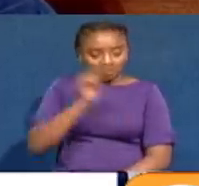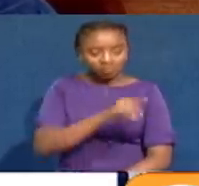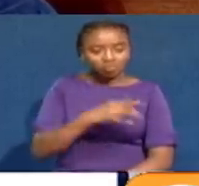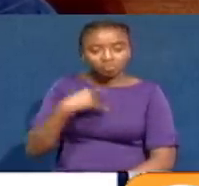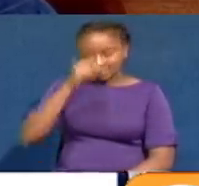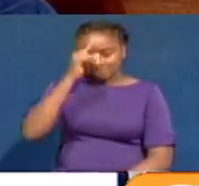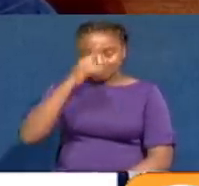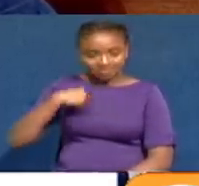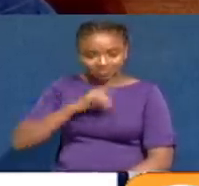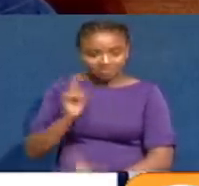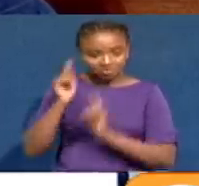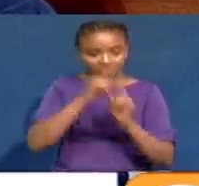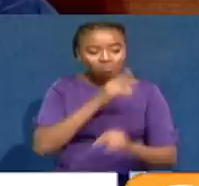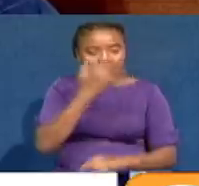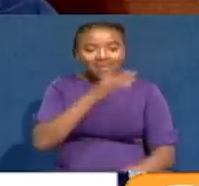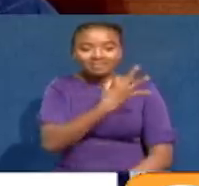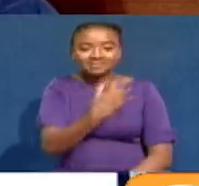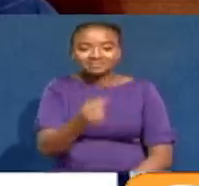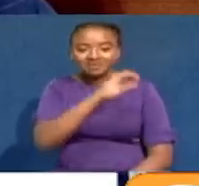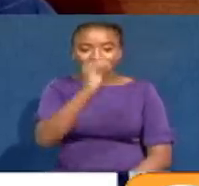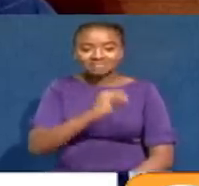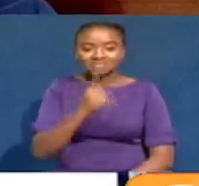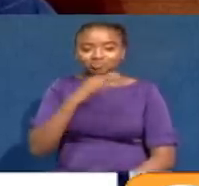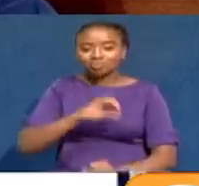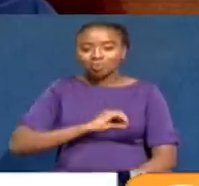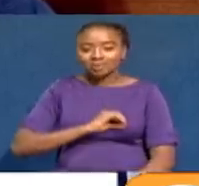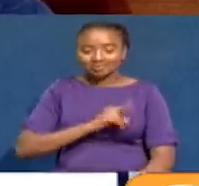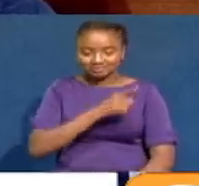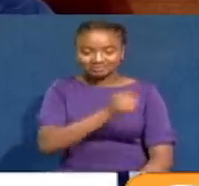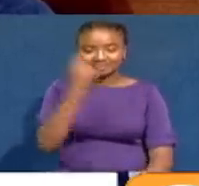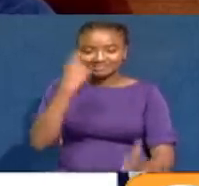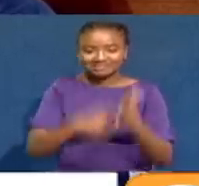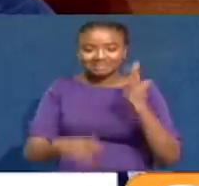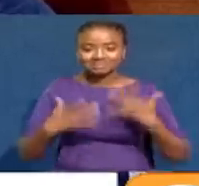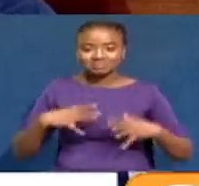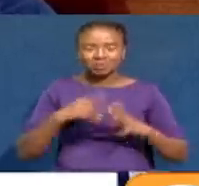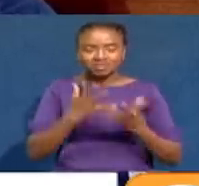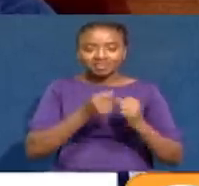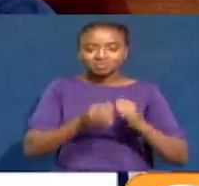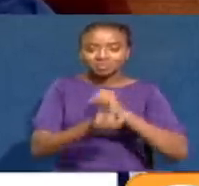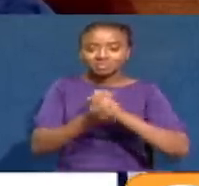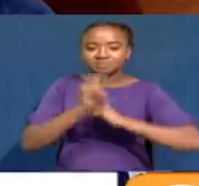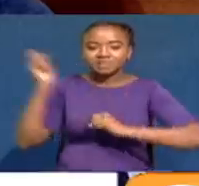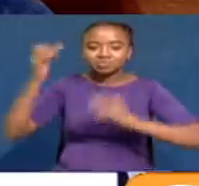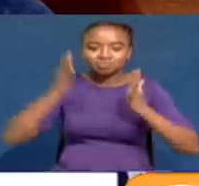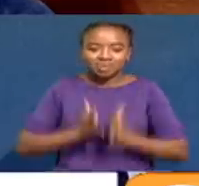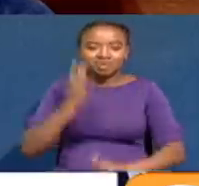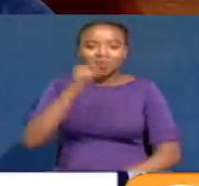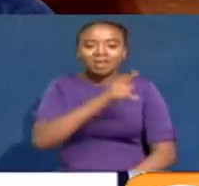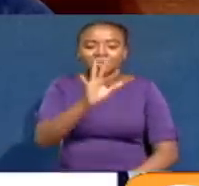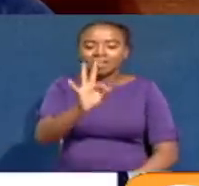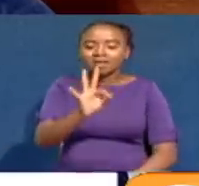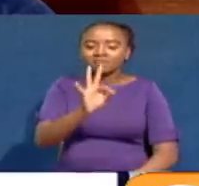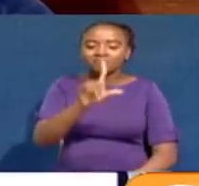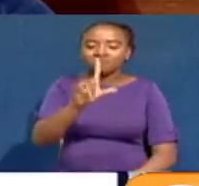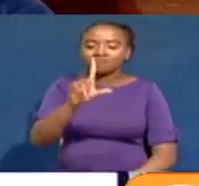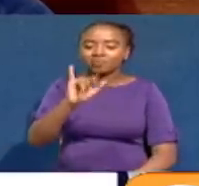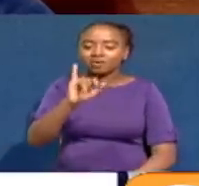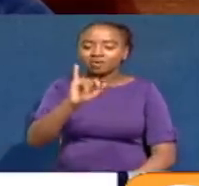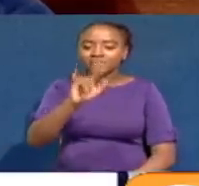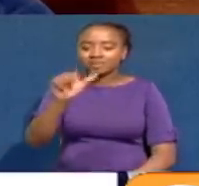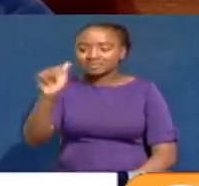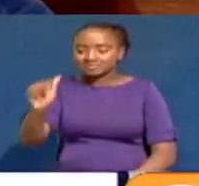government because 35% is owned by the taxpayers. They ought to tell the Kenyan people when they Fuliza and when we